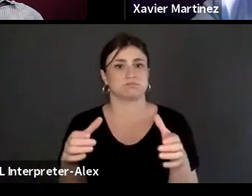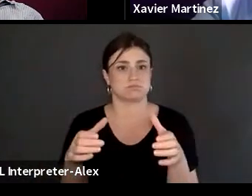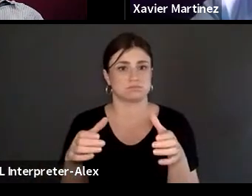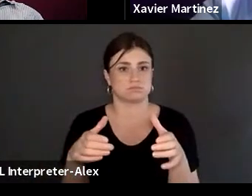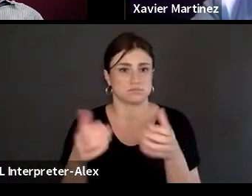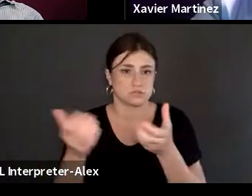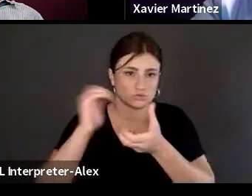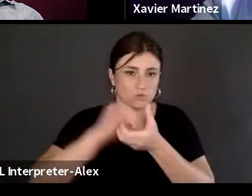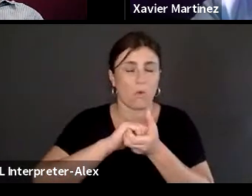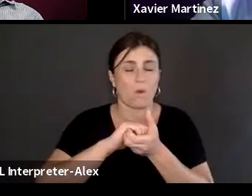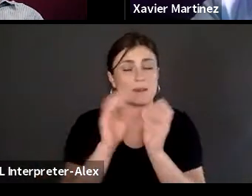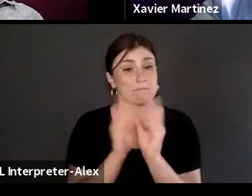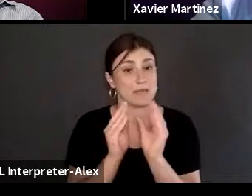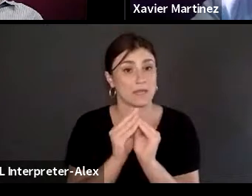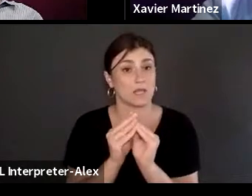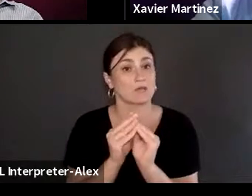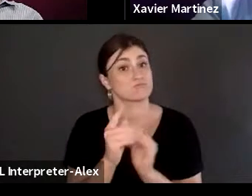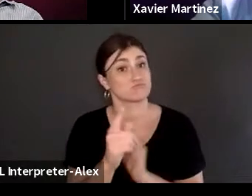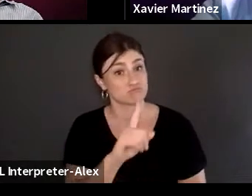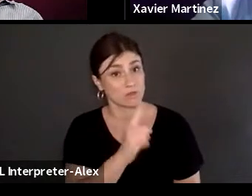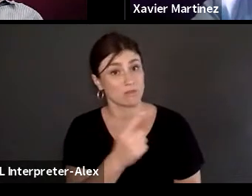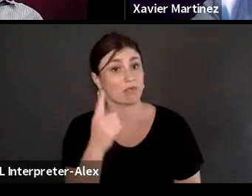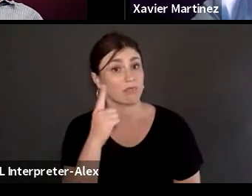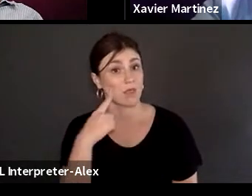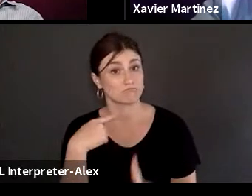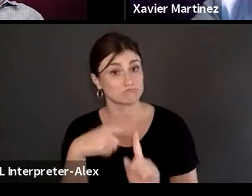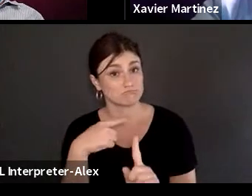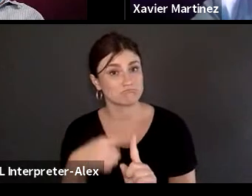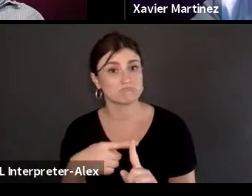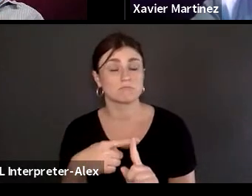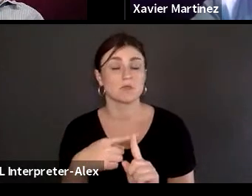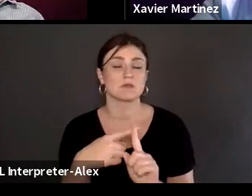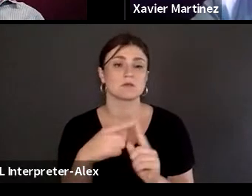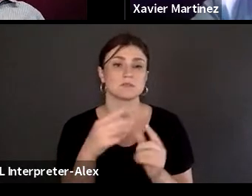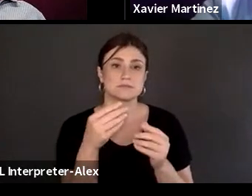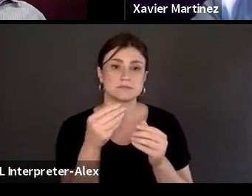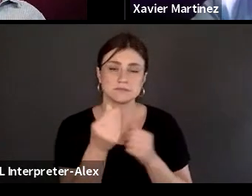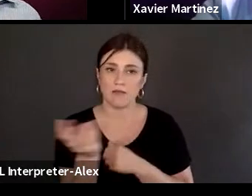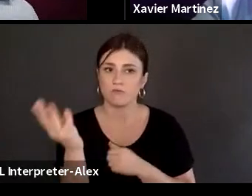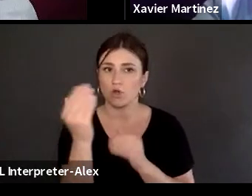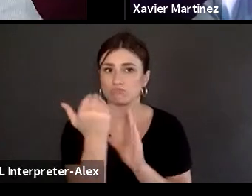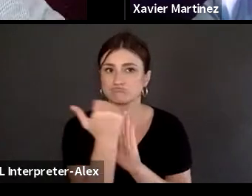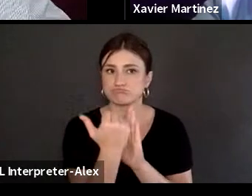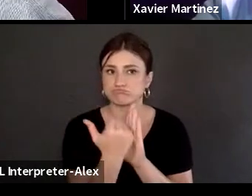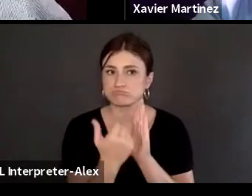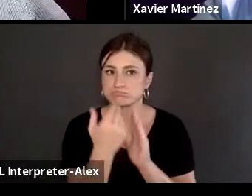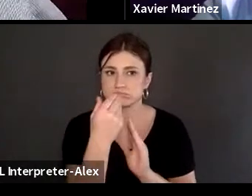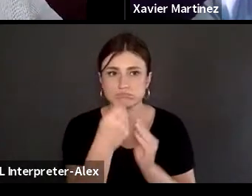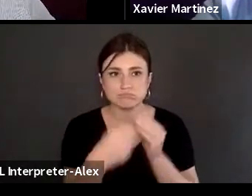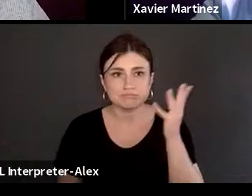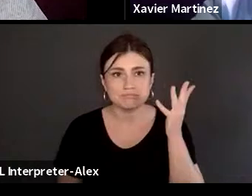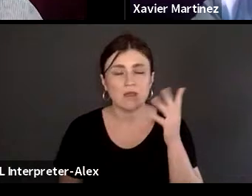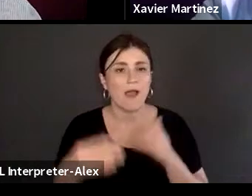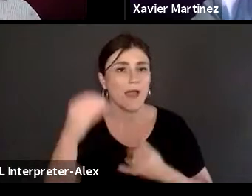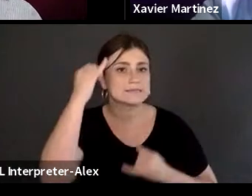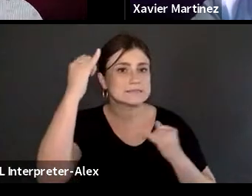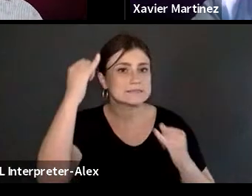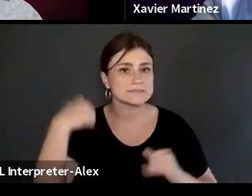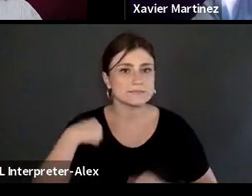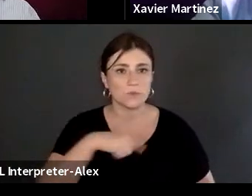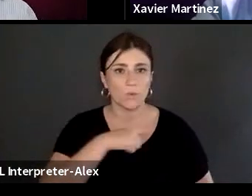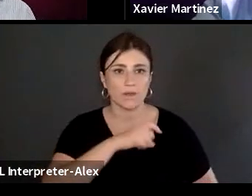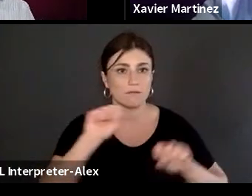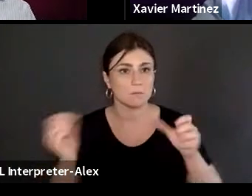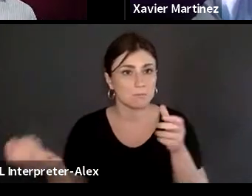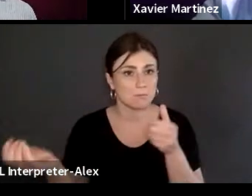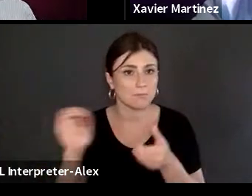joint meeting. I think there's various projects and potential projects that I think we could work together on. This could